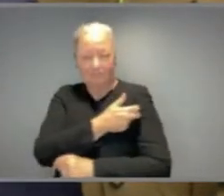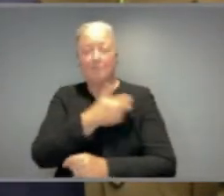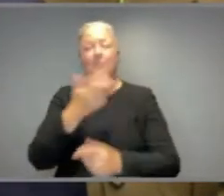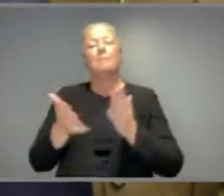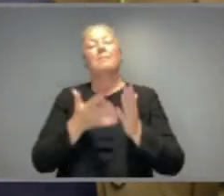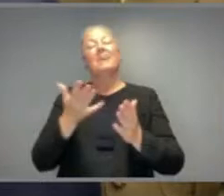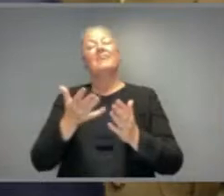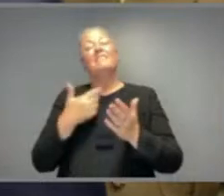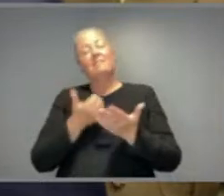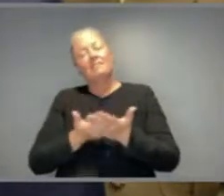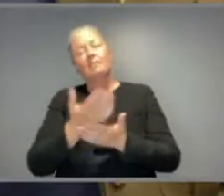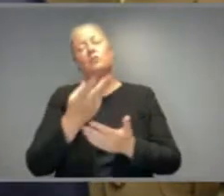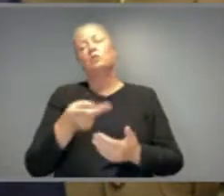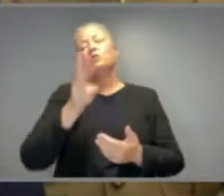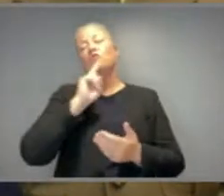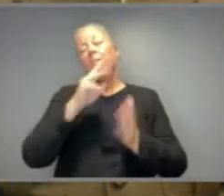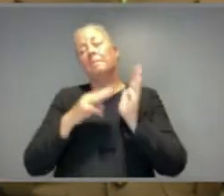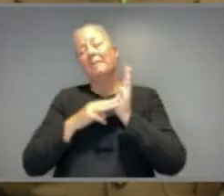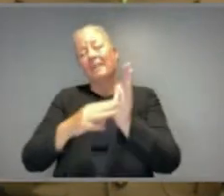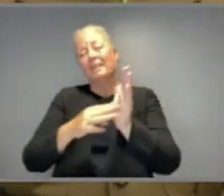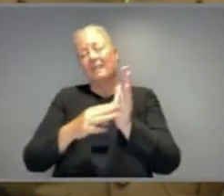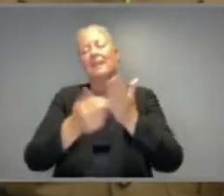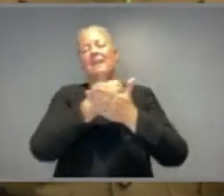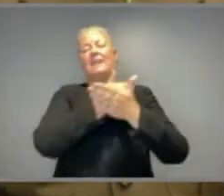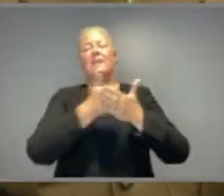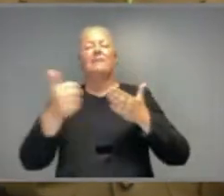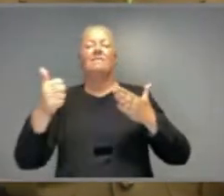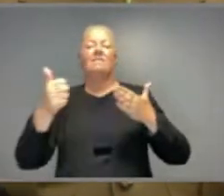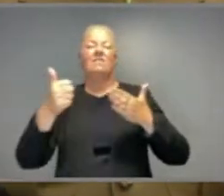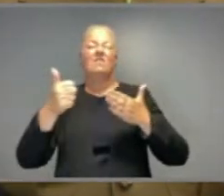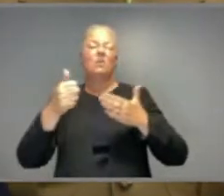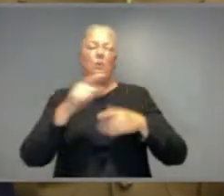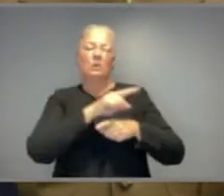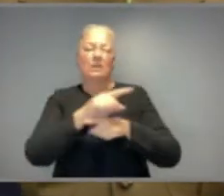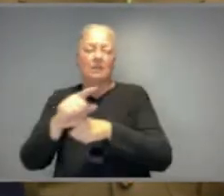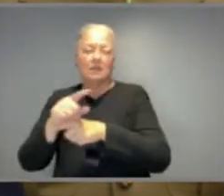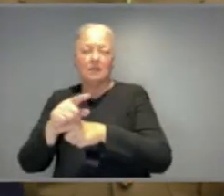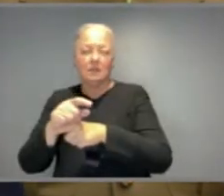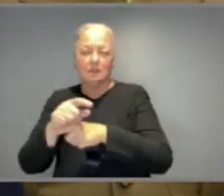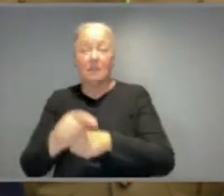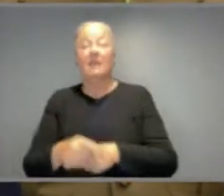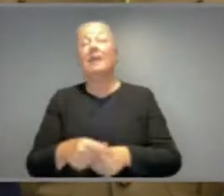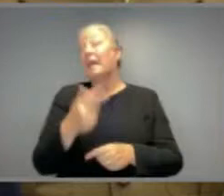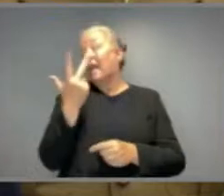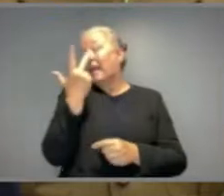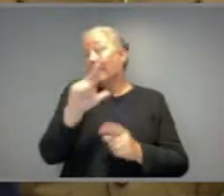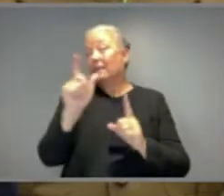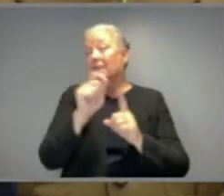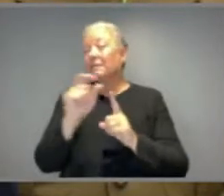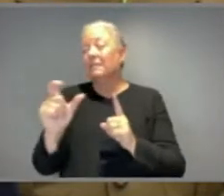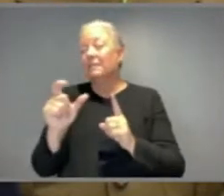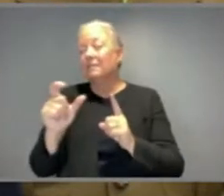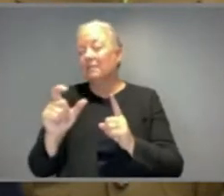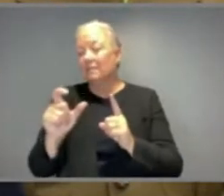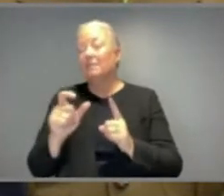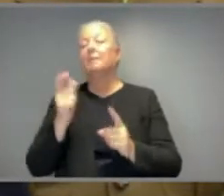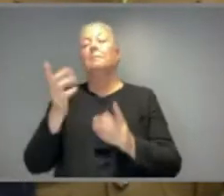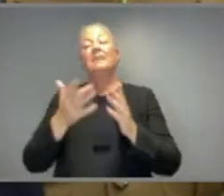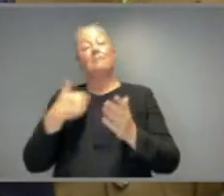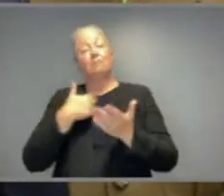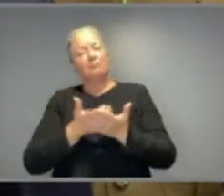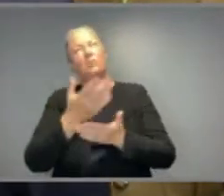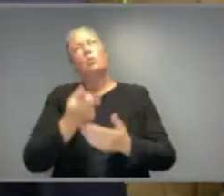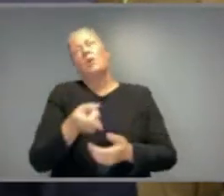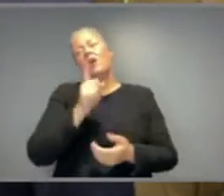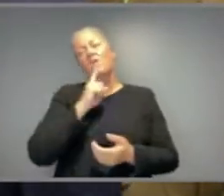$200 million a week. And at 80% vaccination rates, it's costing the economy